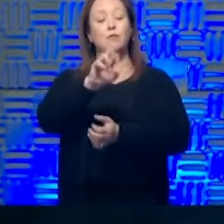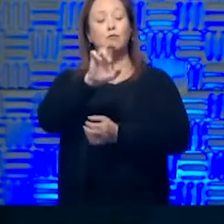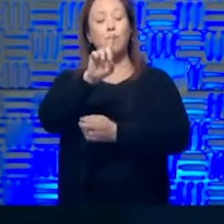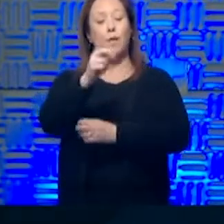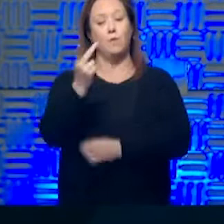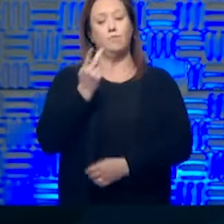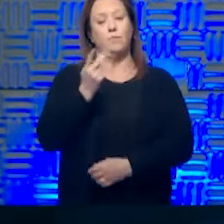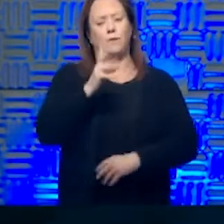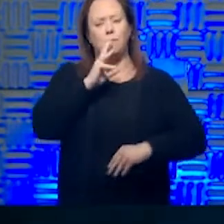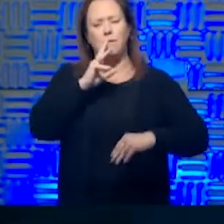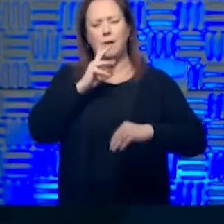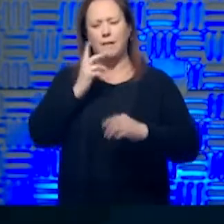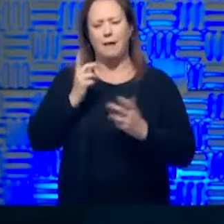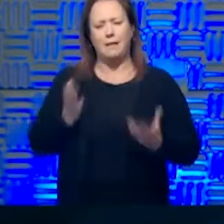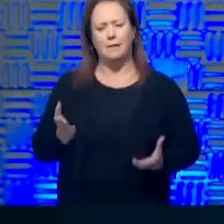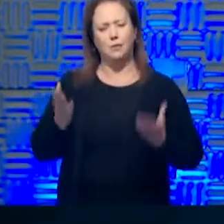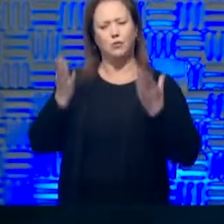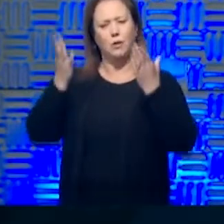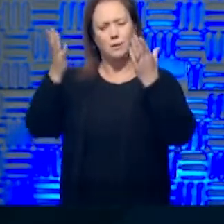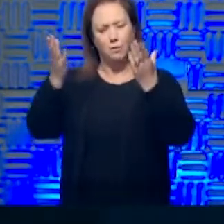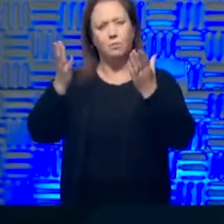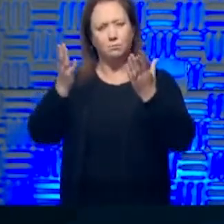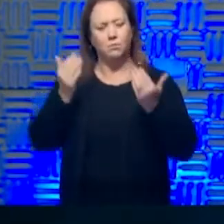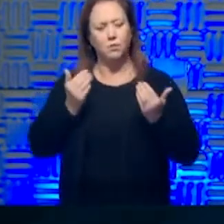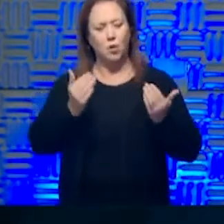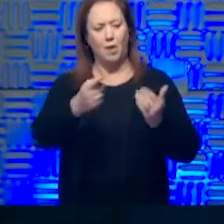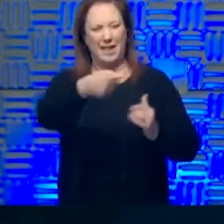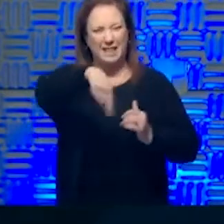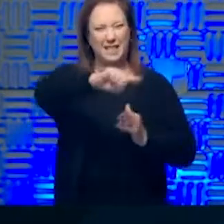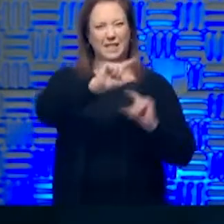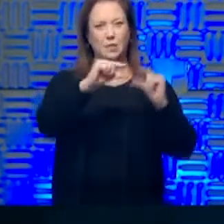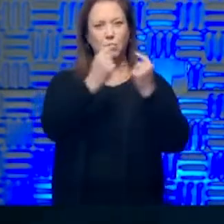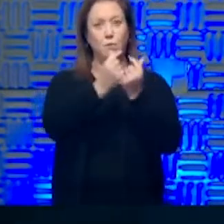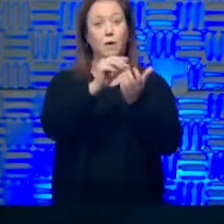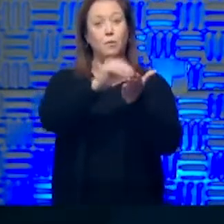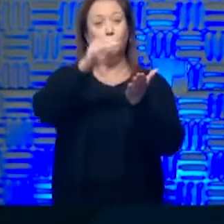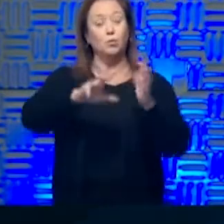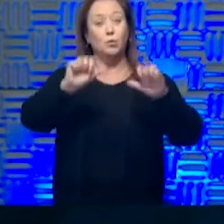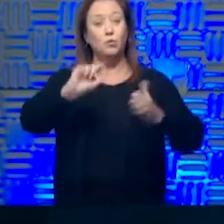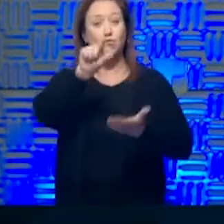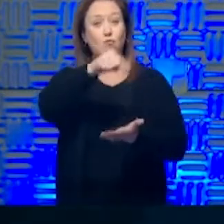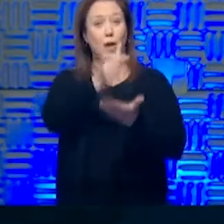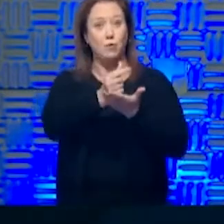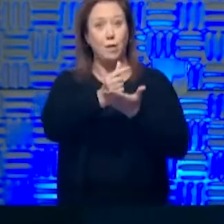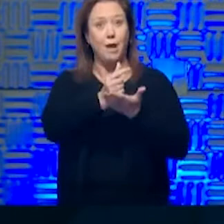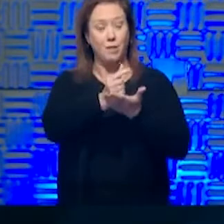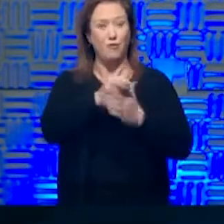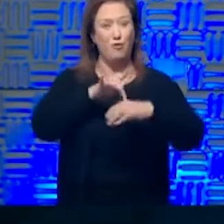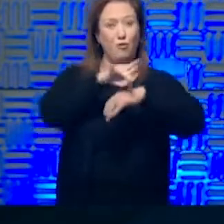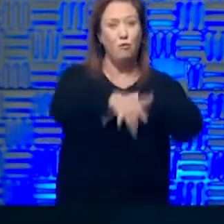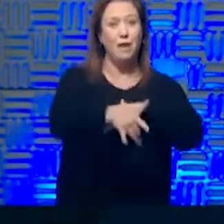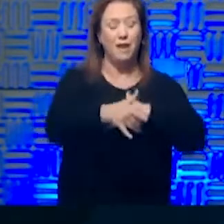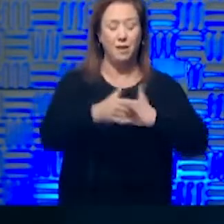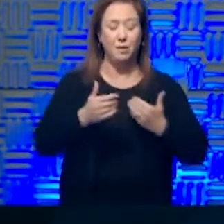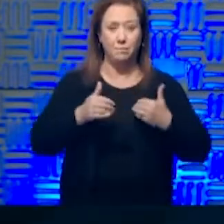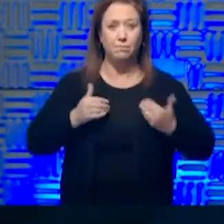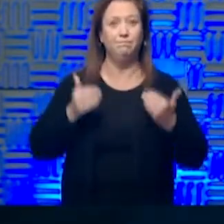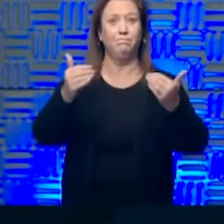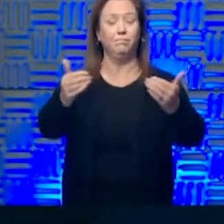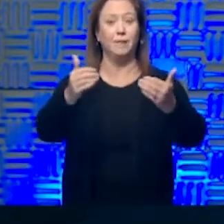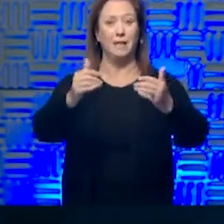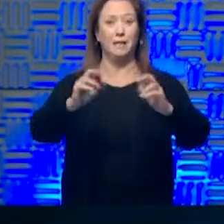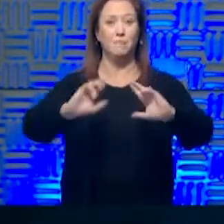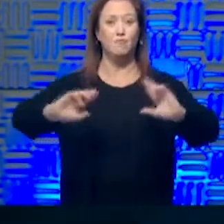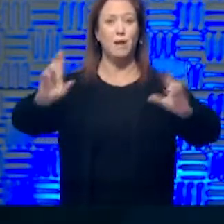suggested to him that we could graduate these students early, get them out on the front lines, particularly in